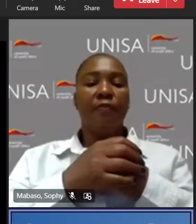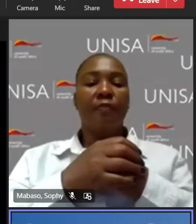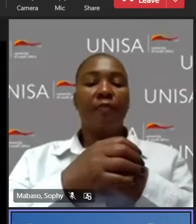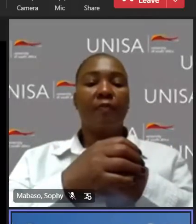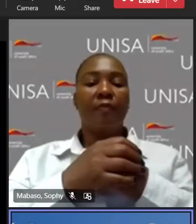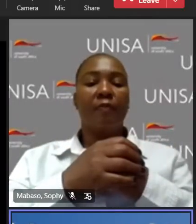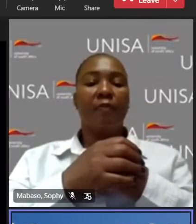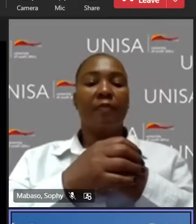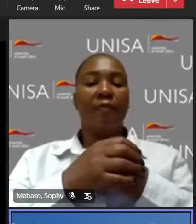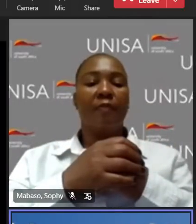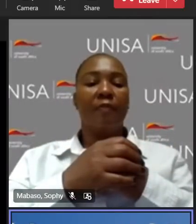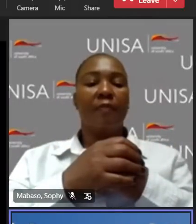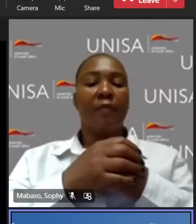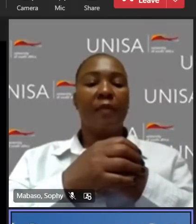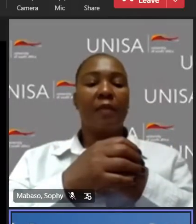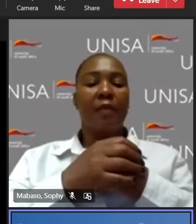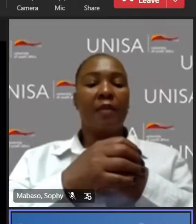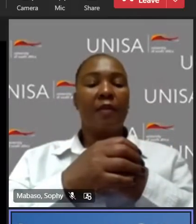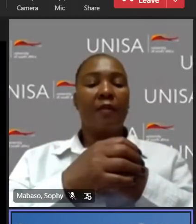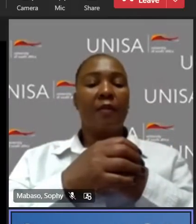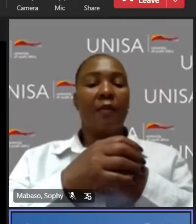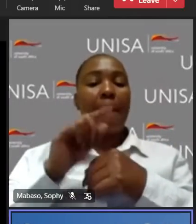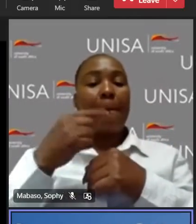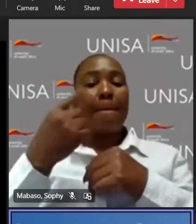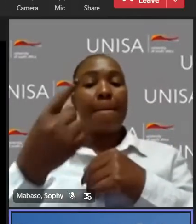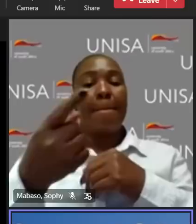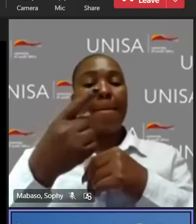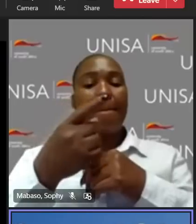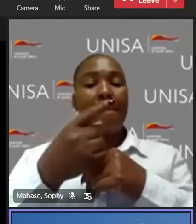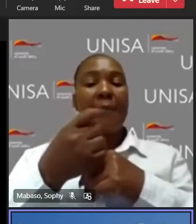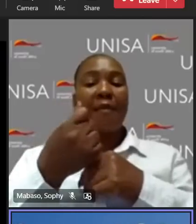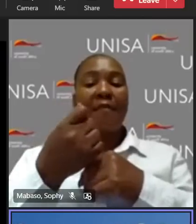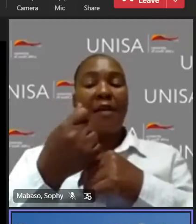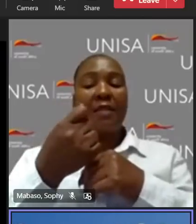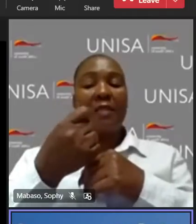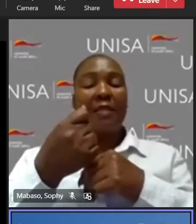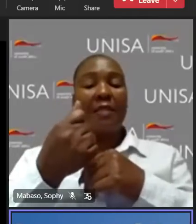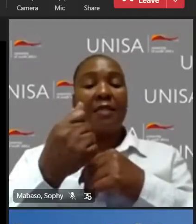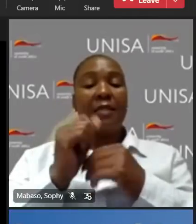We have another funding scheme now,